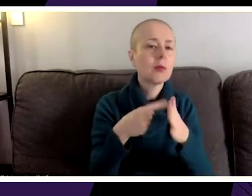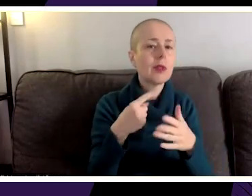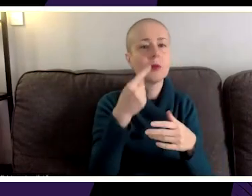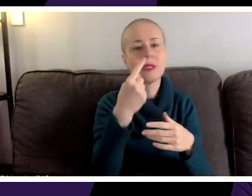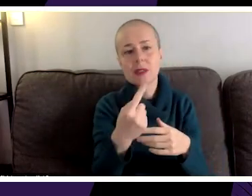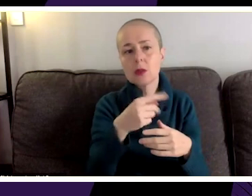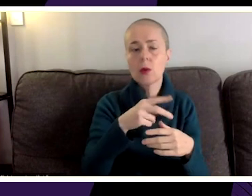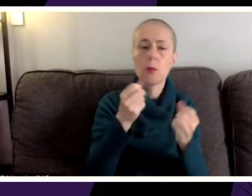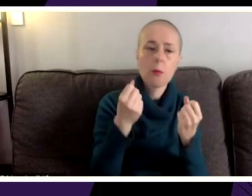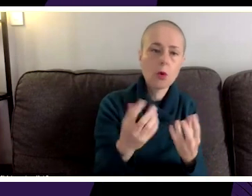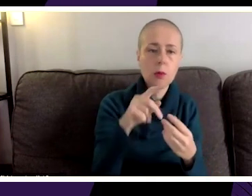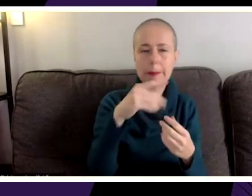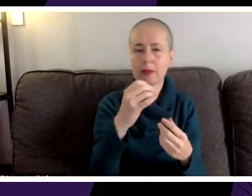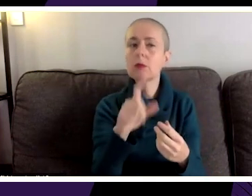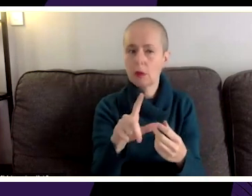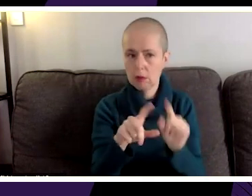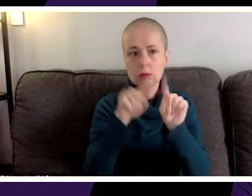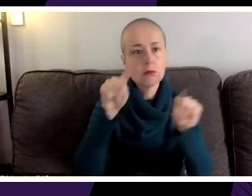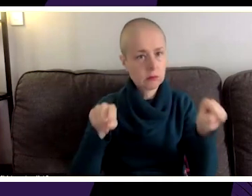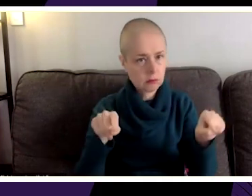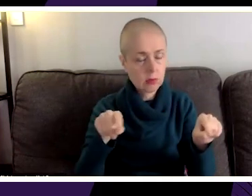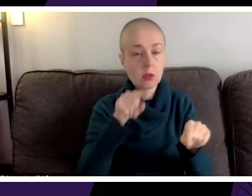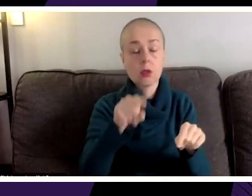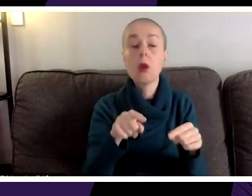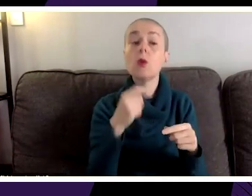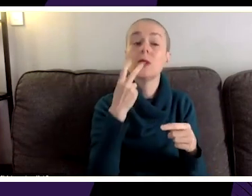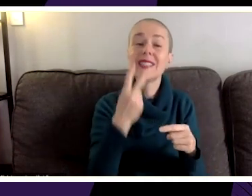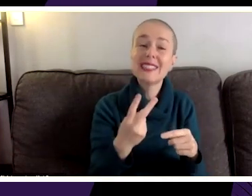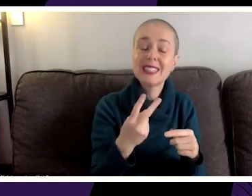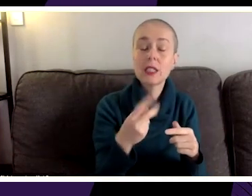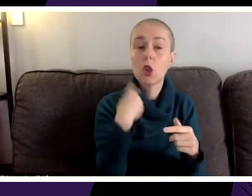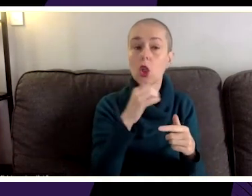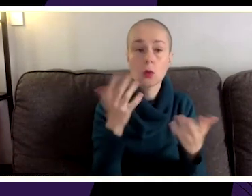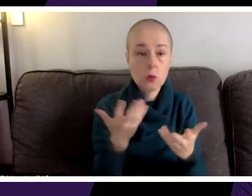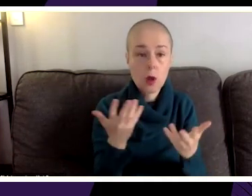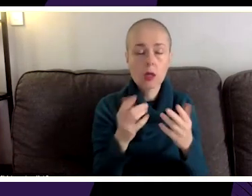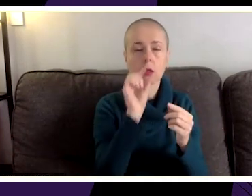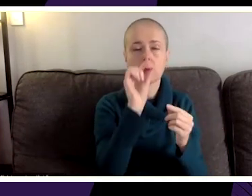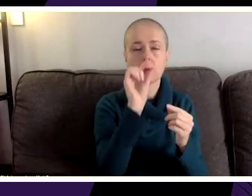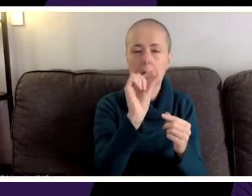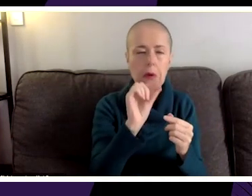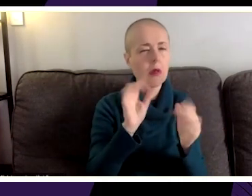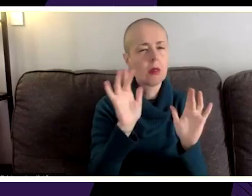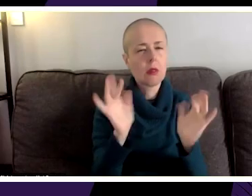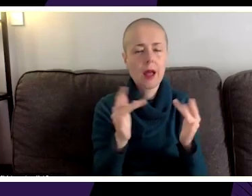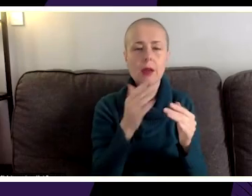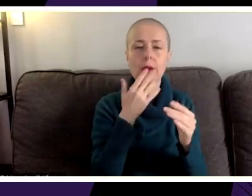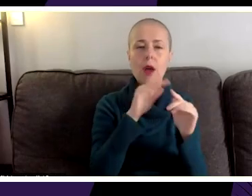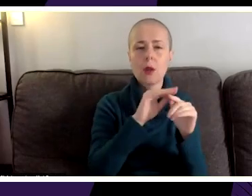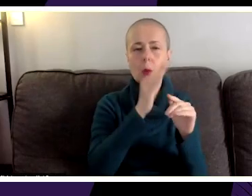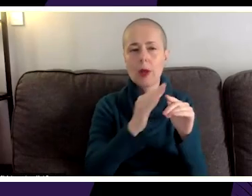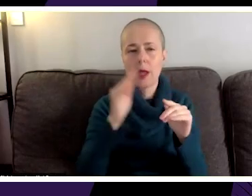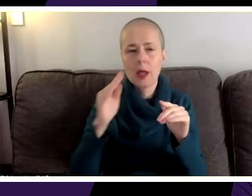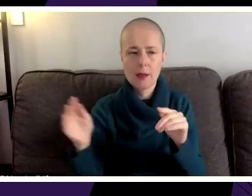pixels. Often the differences come in slight color variations from floating point rounding. The image comparator, which we